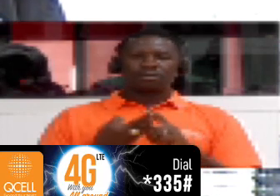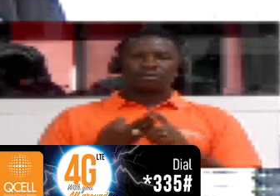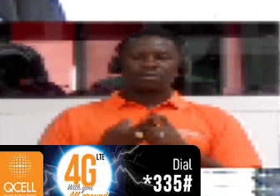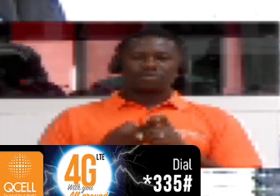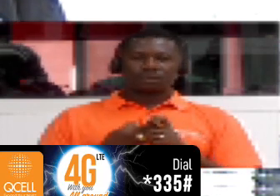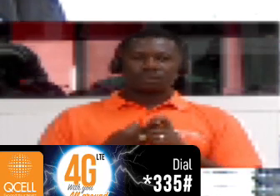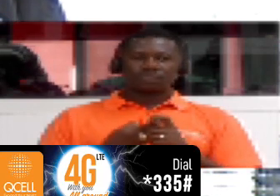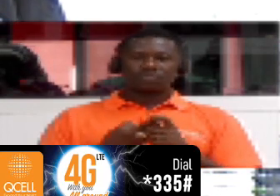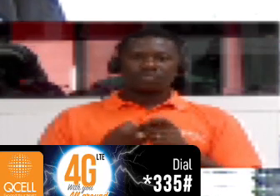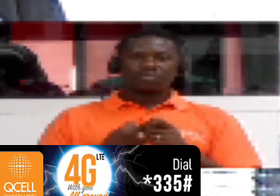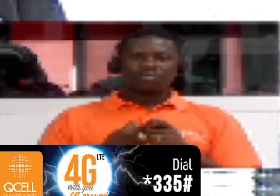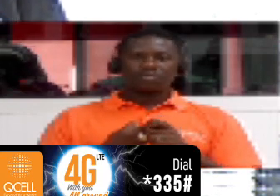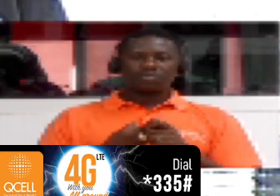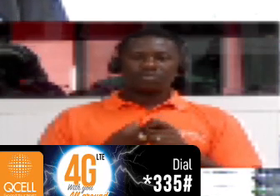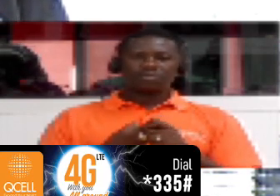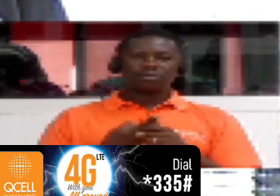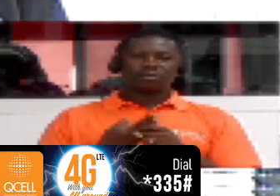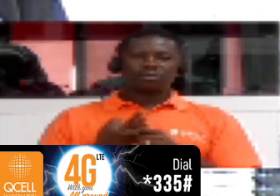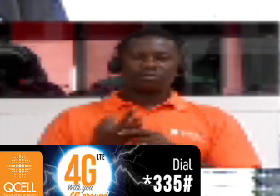Major Landin Tamba.